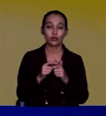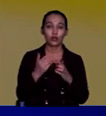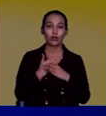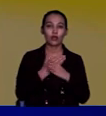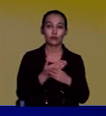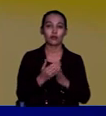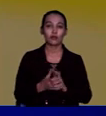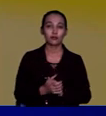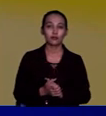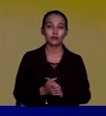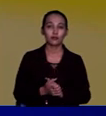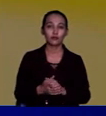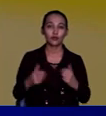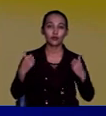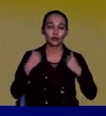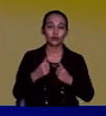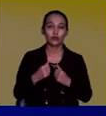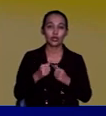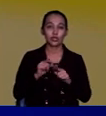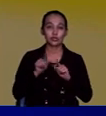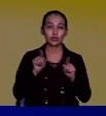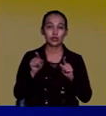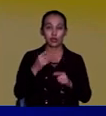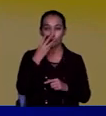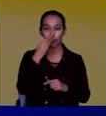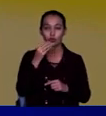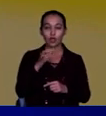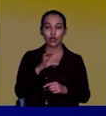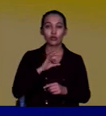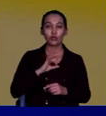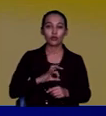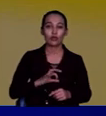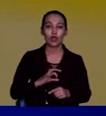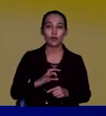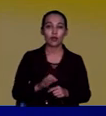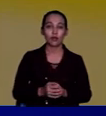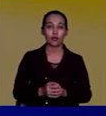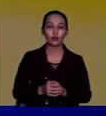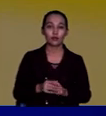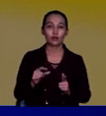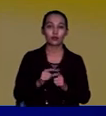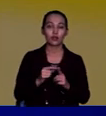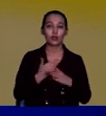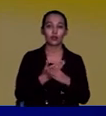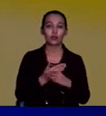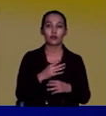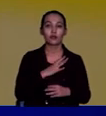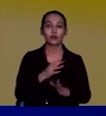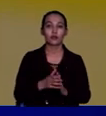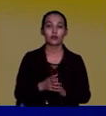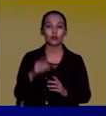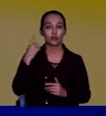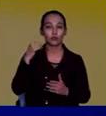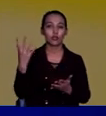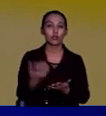To'g'ri. Yungi igna, burni tugma so'zlari sizga yordam berdi. Topishmoqning javobi